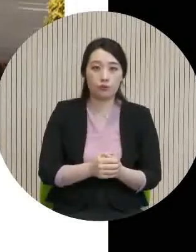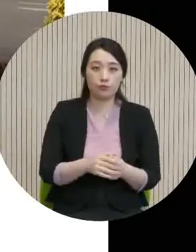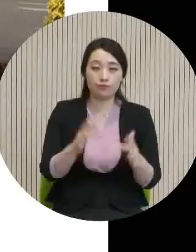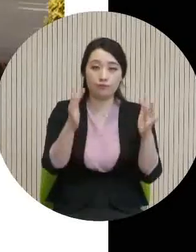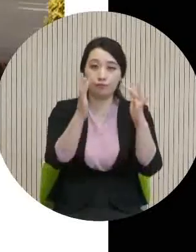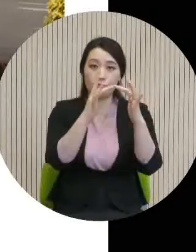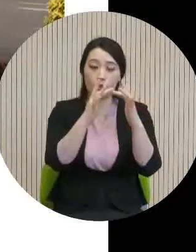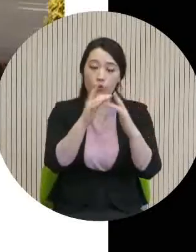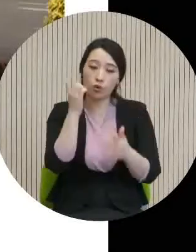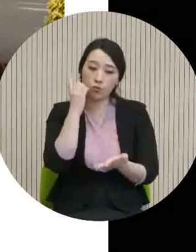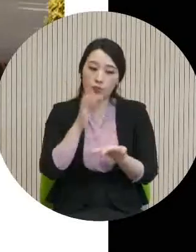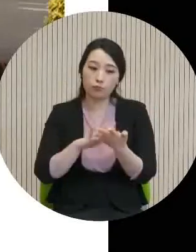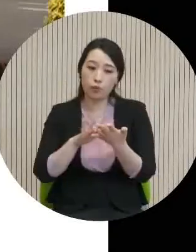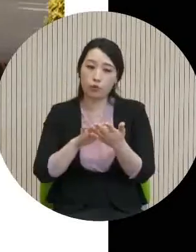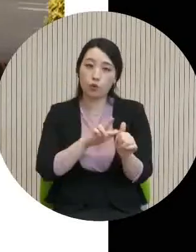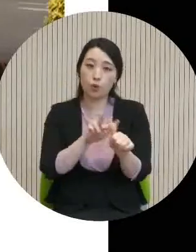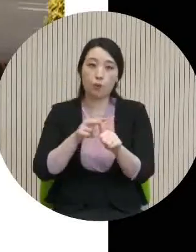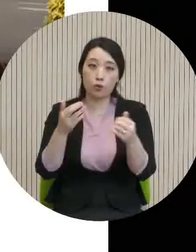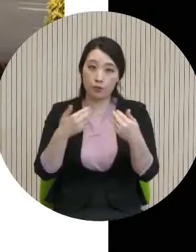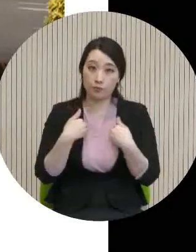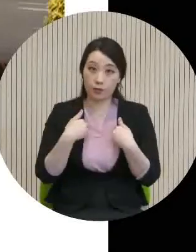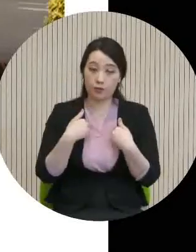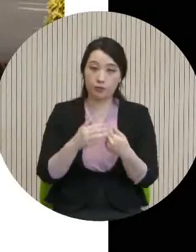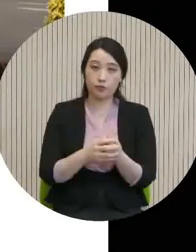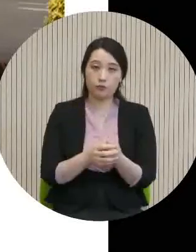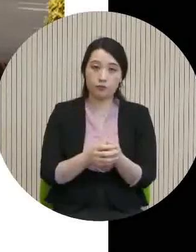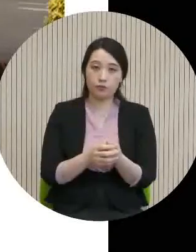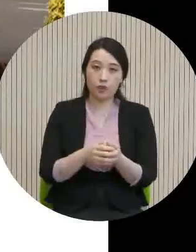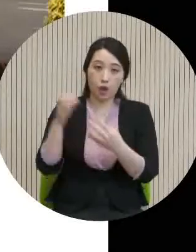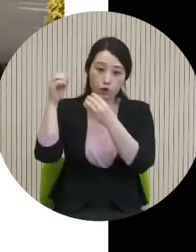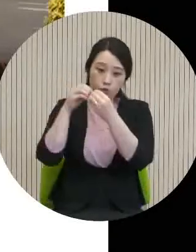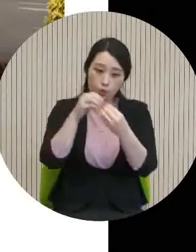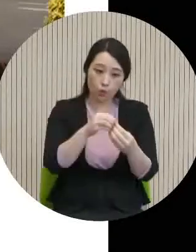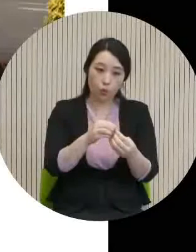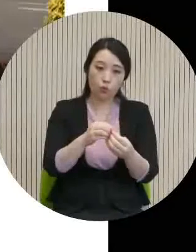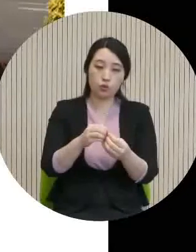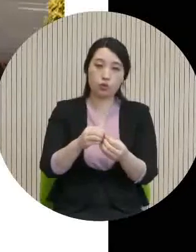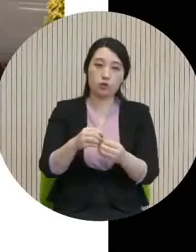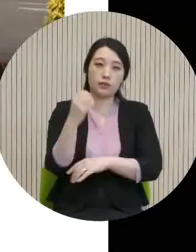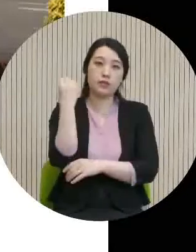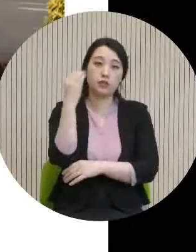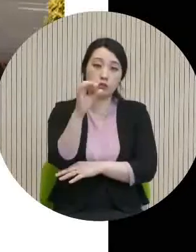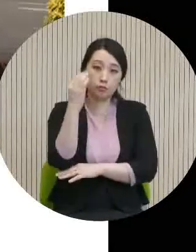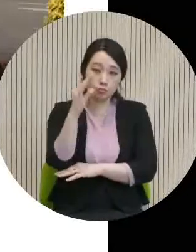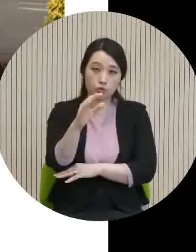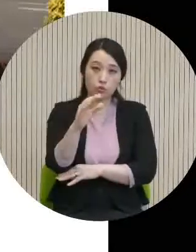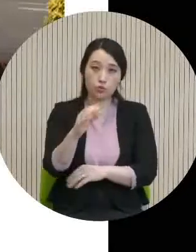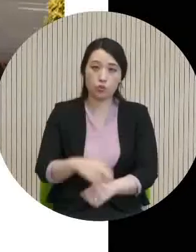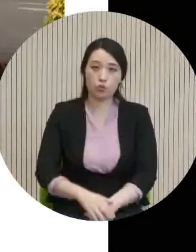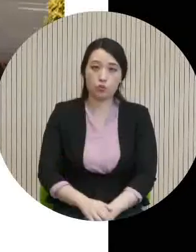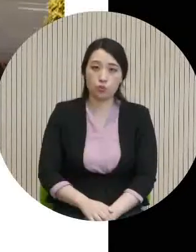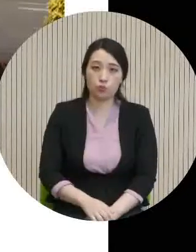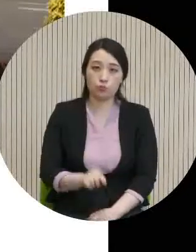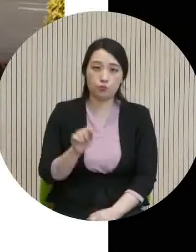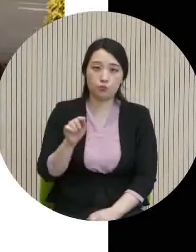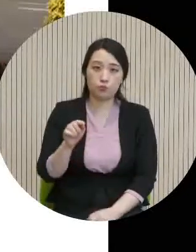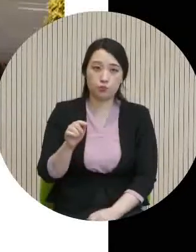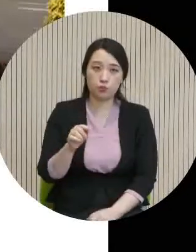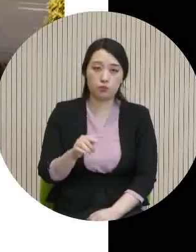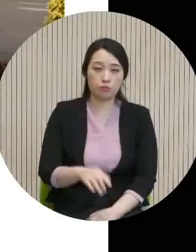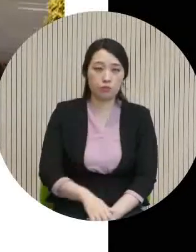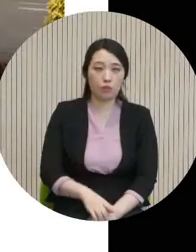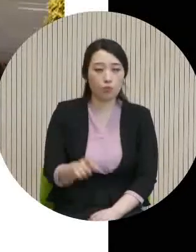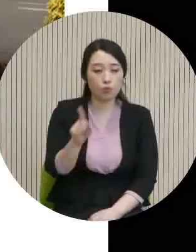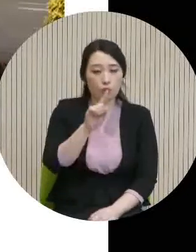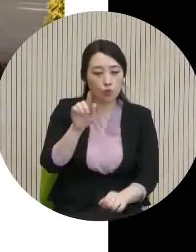Even many traditional, let's say, newspaper media companies some of them have even given up their print